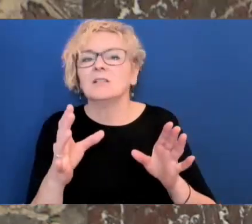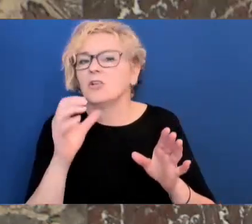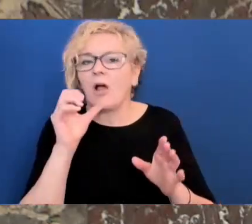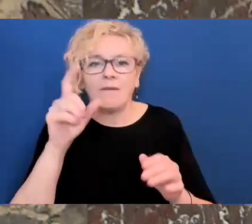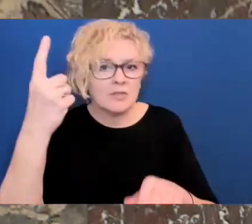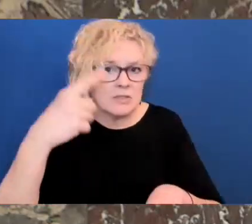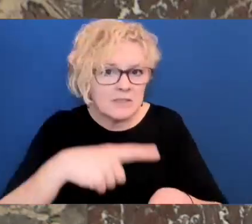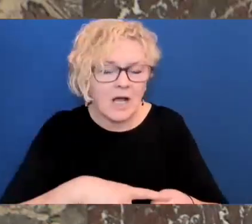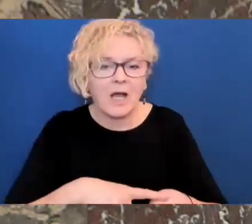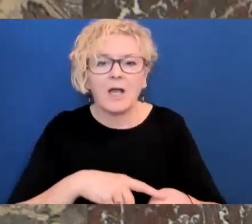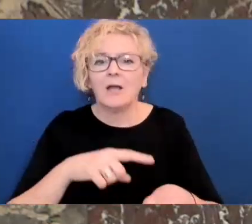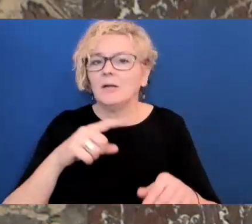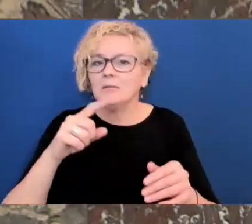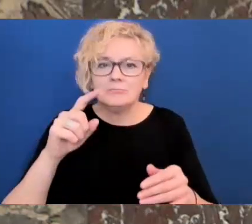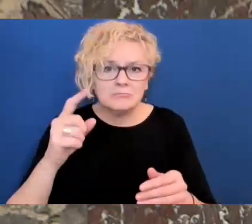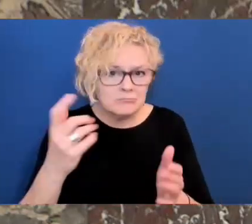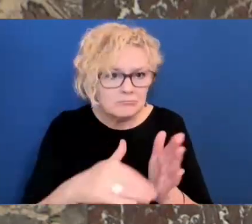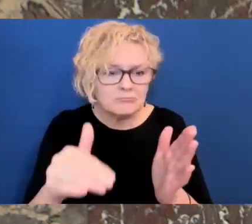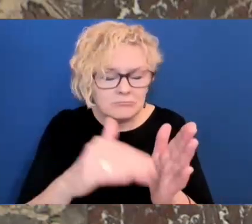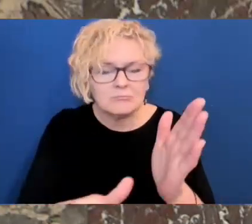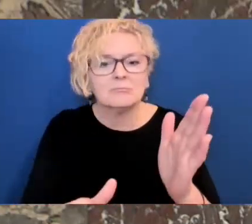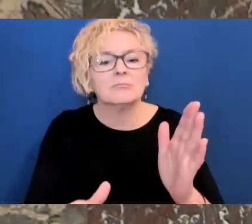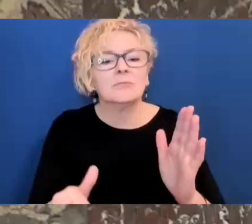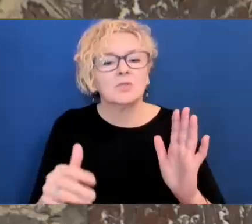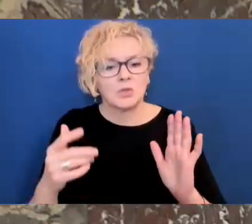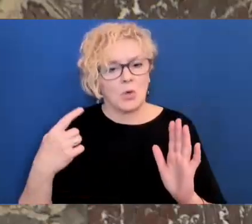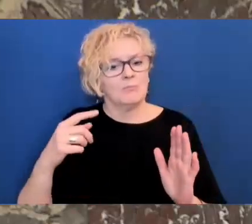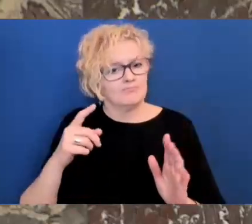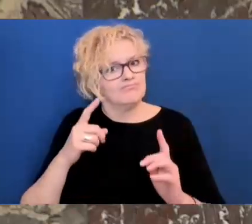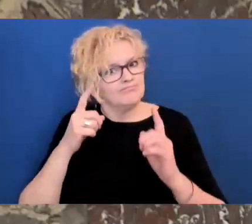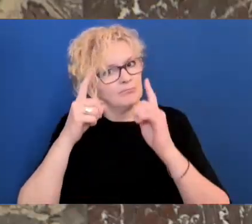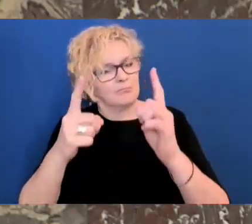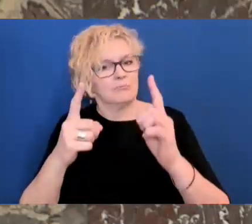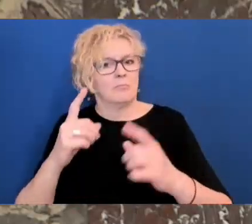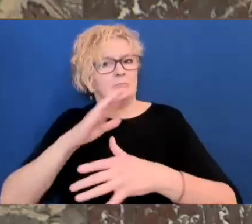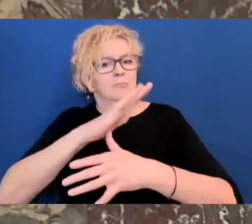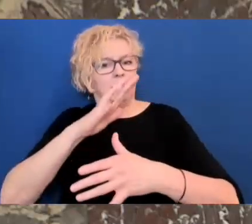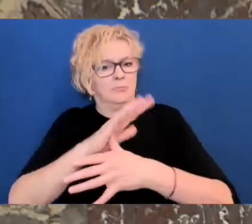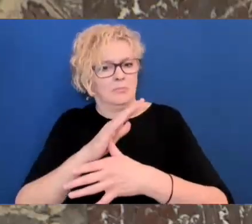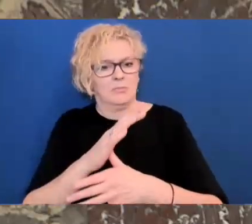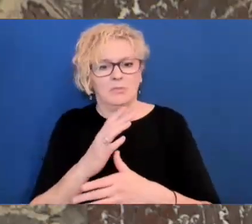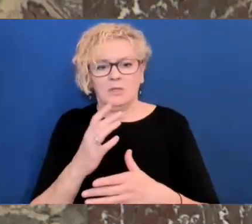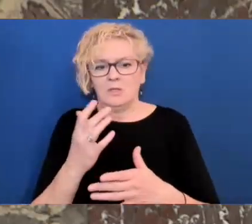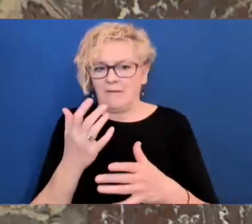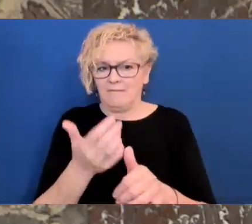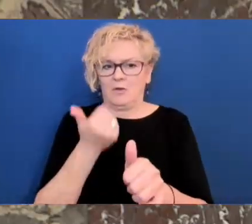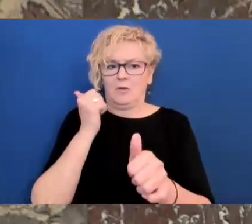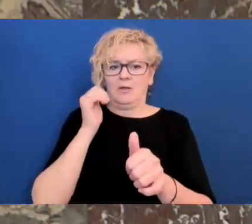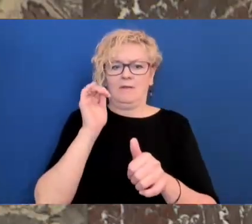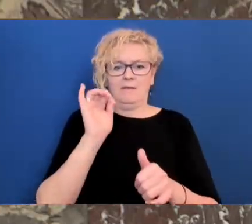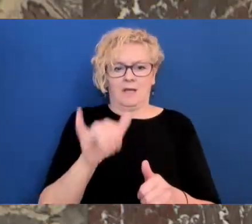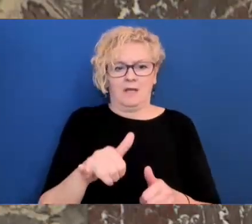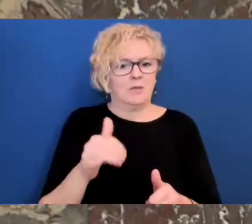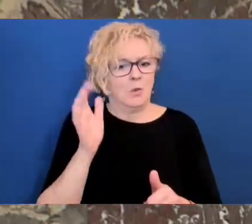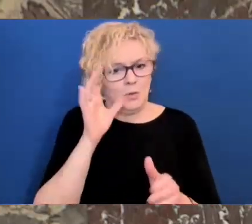programs, and we're going to continue to expand them to ensure that people are safe. For the horrific attack that took place in